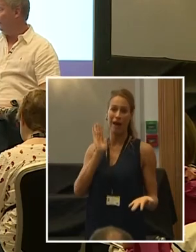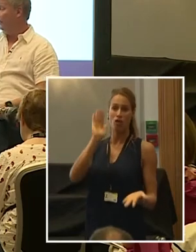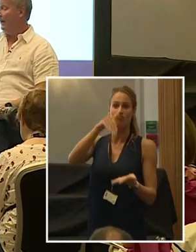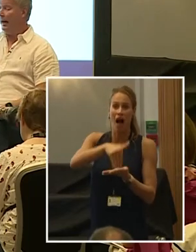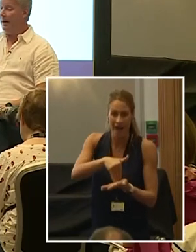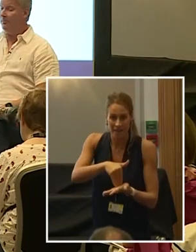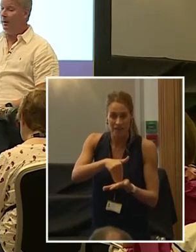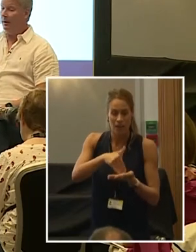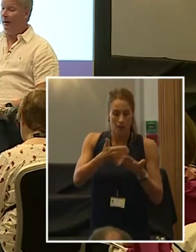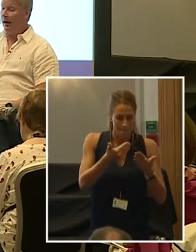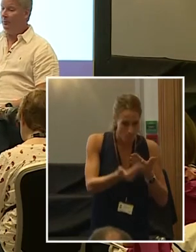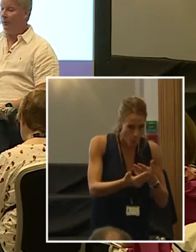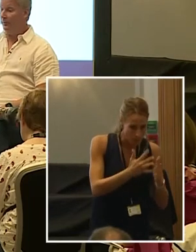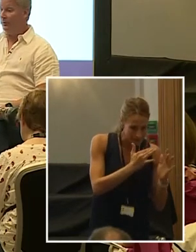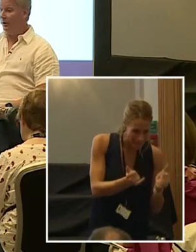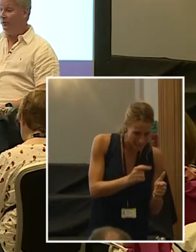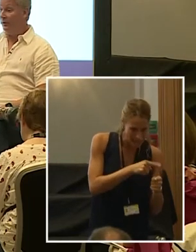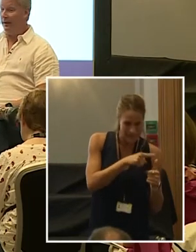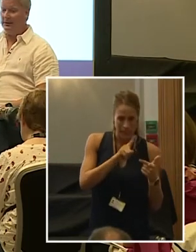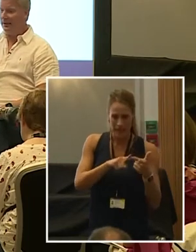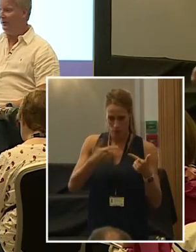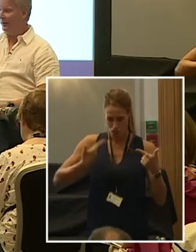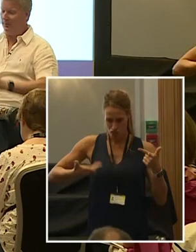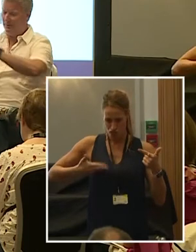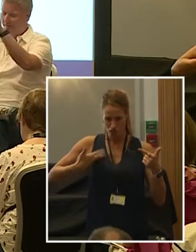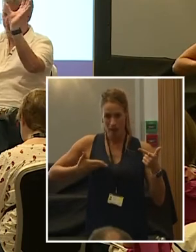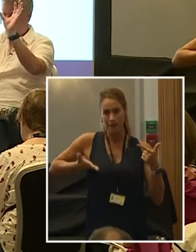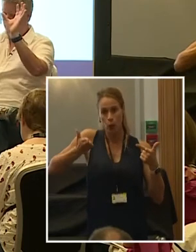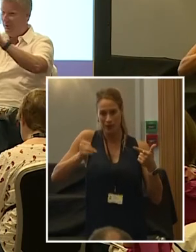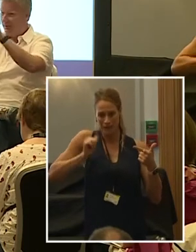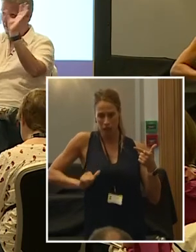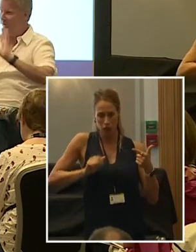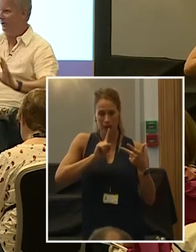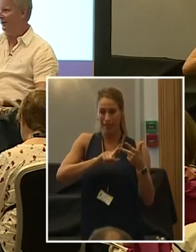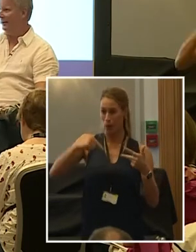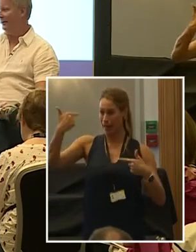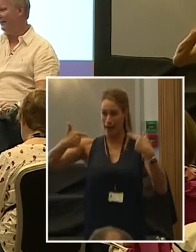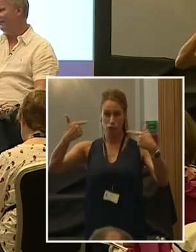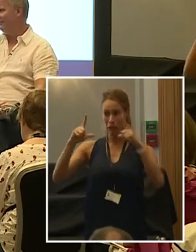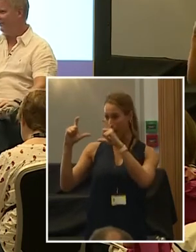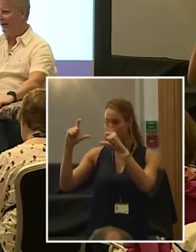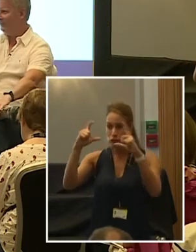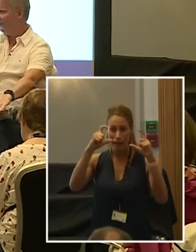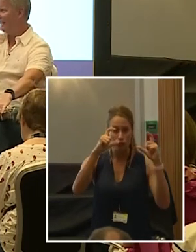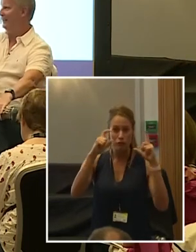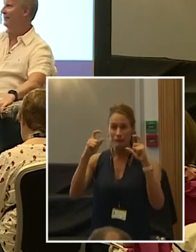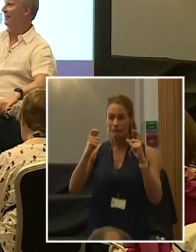tests. I was prepped for surgery. I was interviewed. There was all the film crew and camera crew. I had to kind of